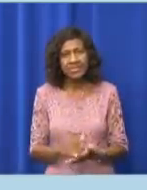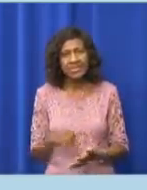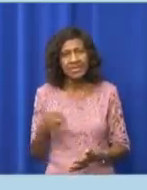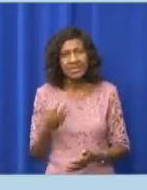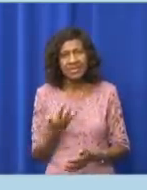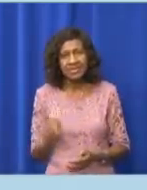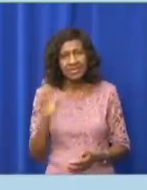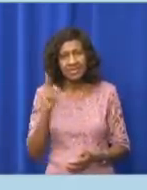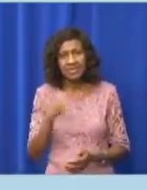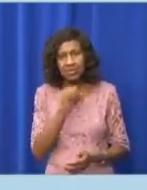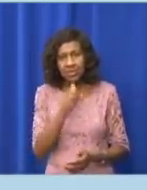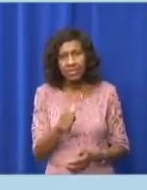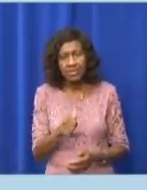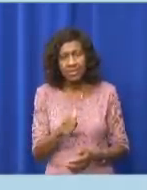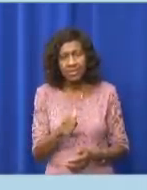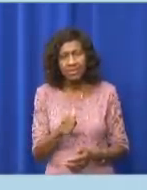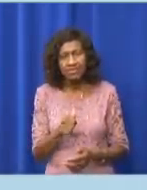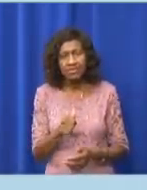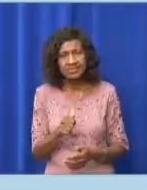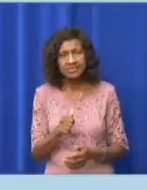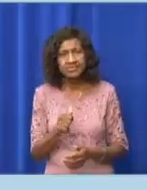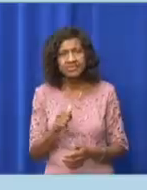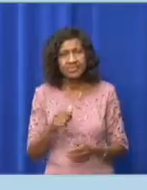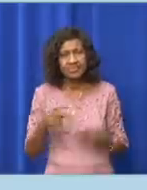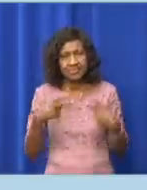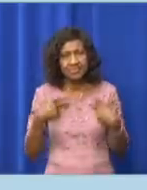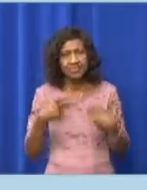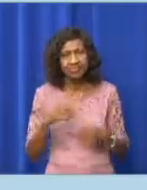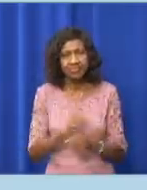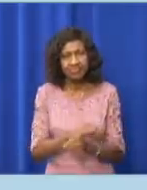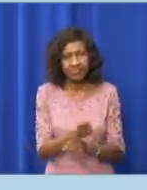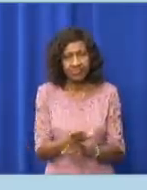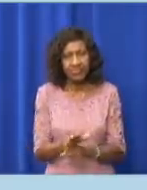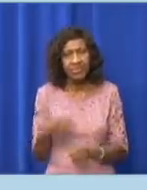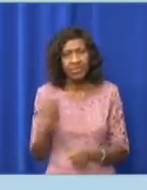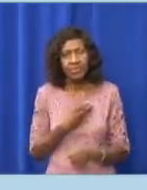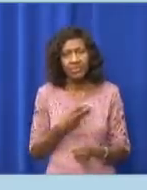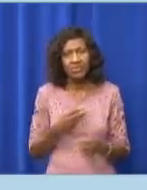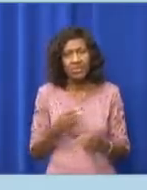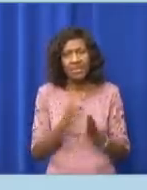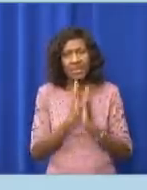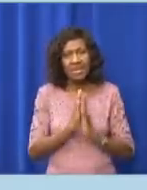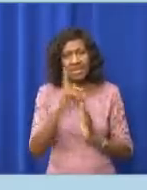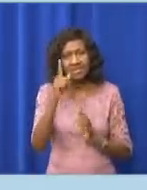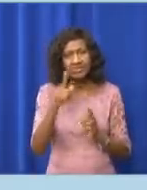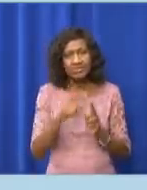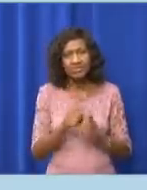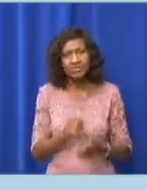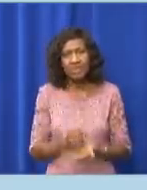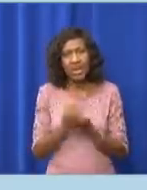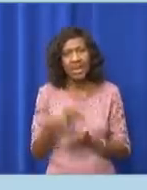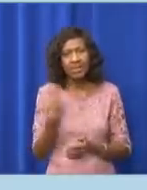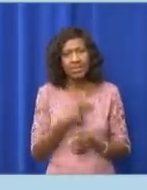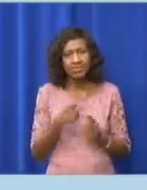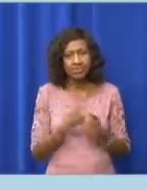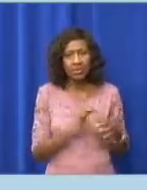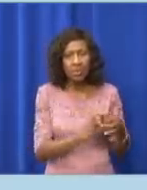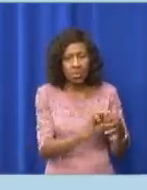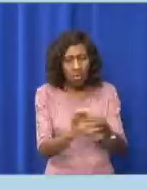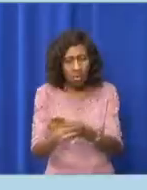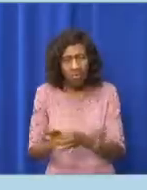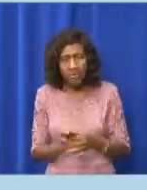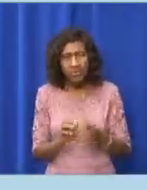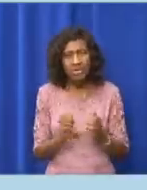fall prey to this awful disease. And we thank you, Lord. We ask you to help us to cooperate with our leaders as they're trying